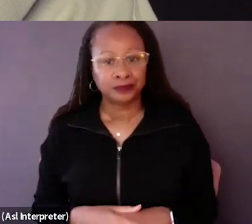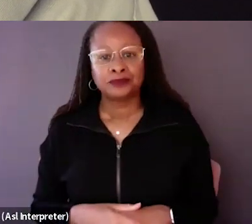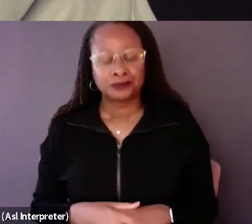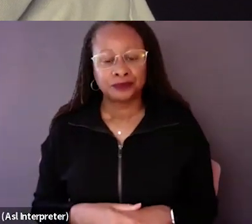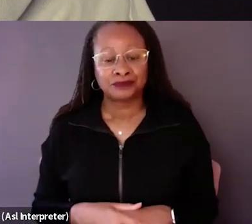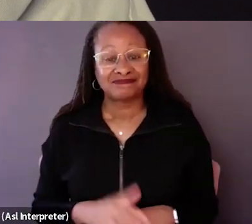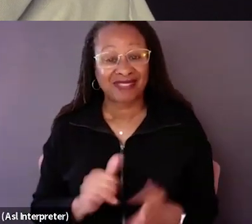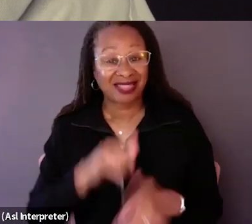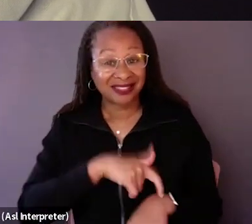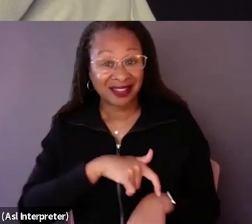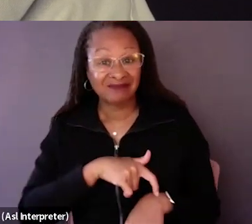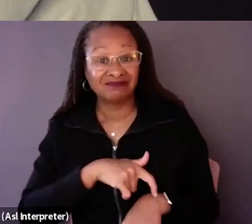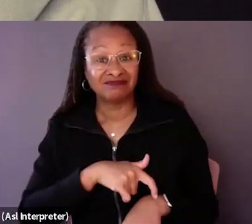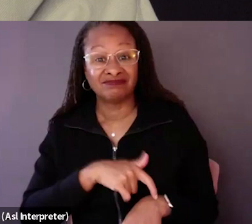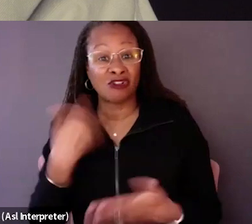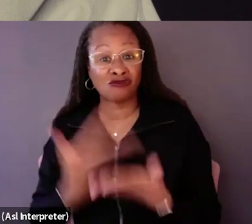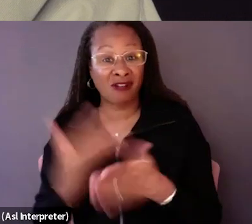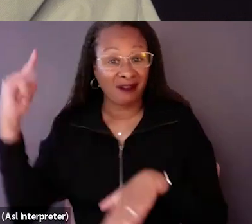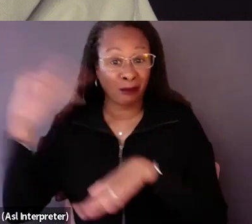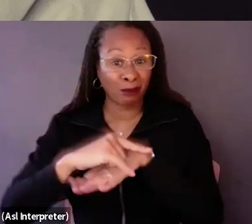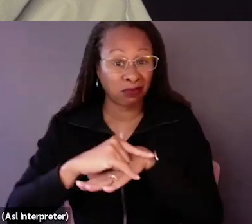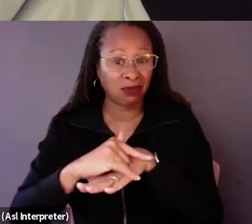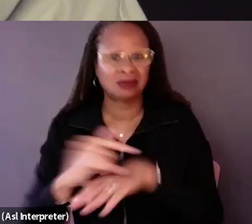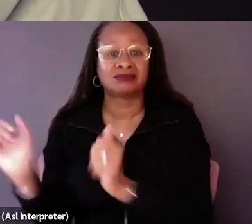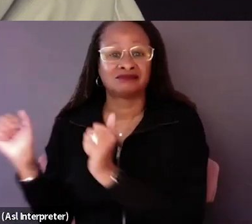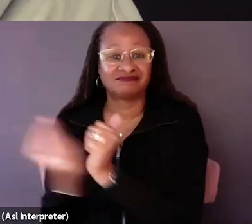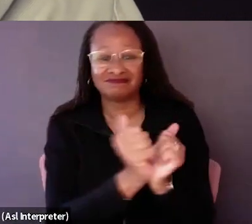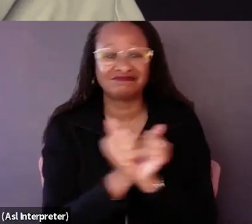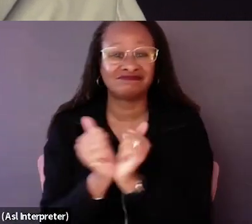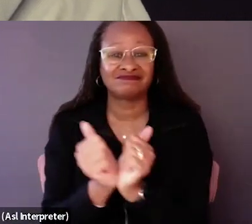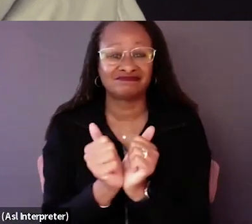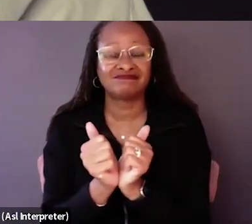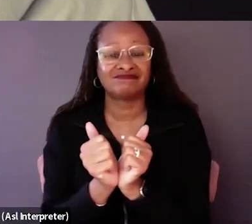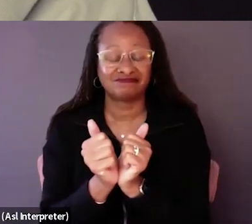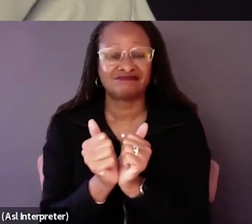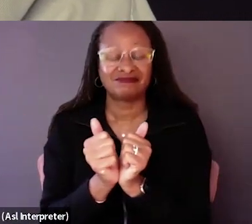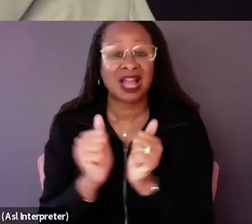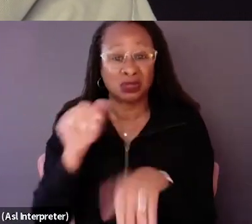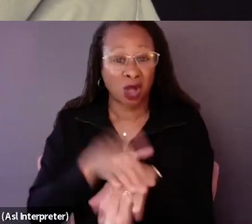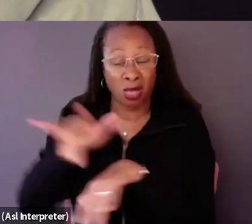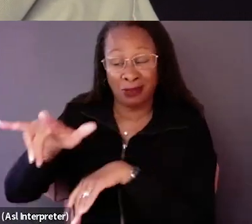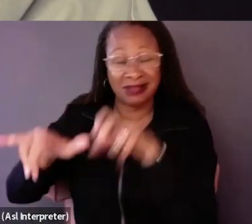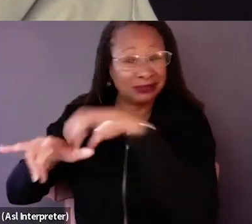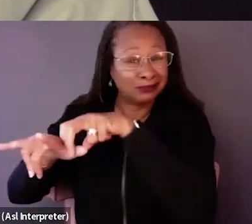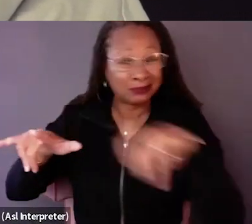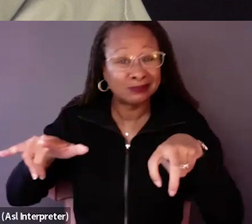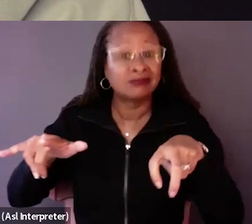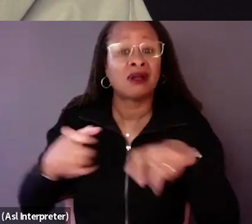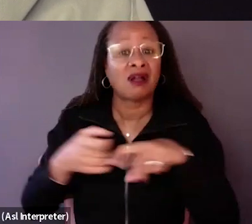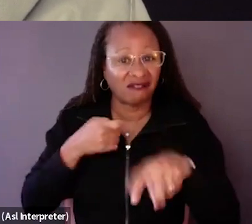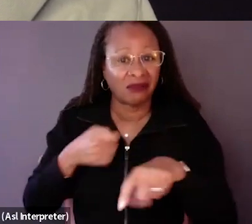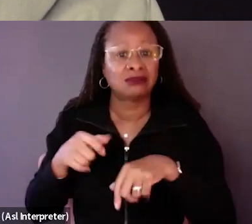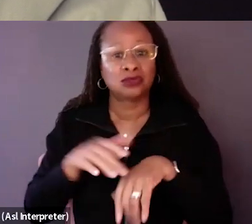was picked up from an airplane, literally dragged out of an airplane onto